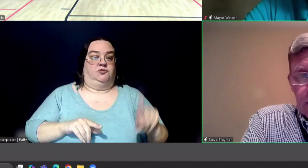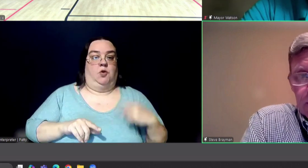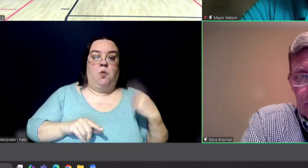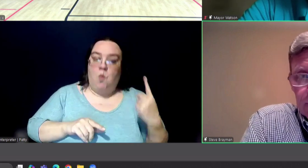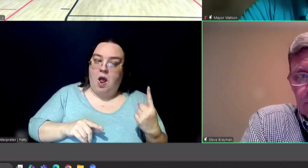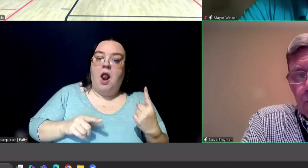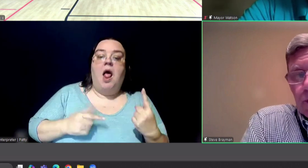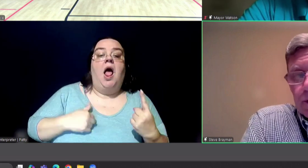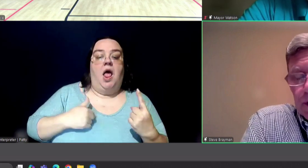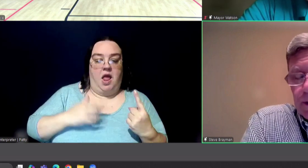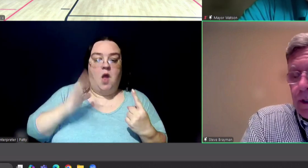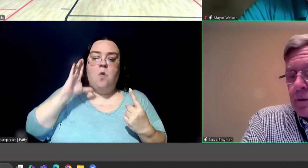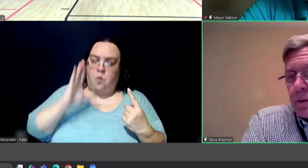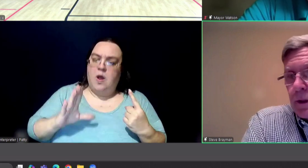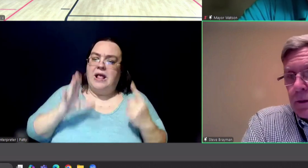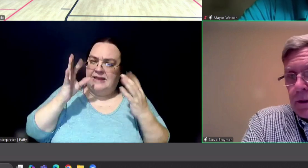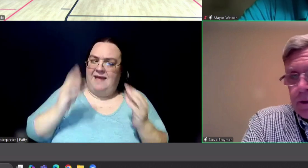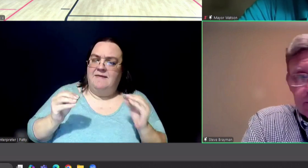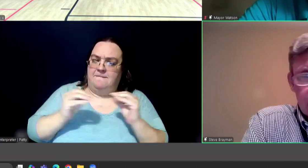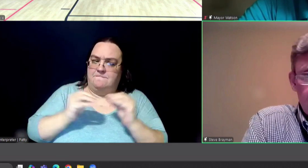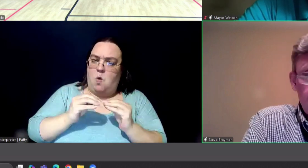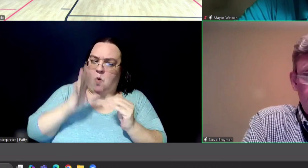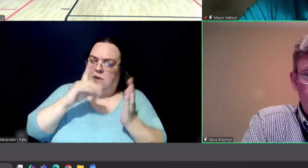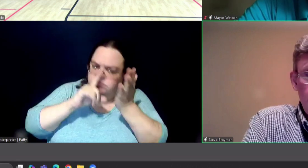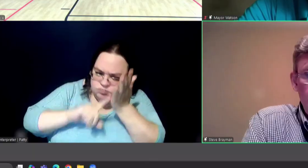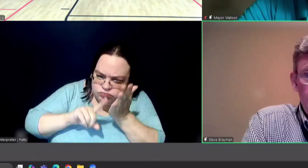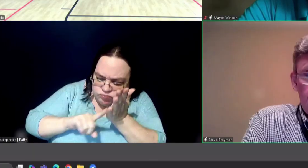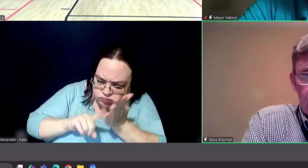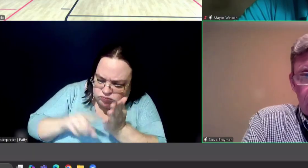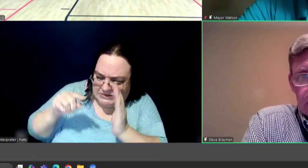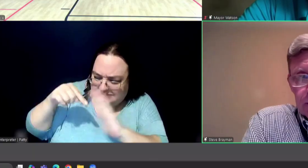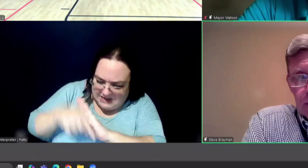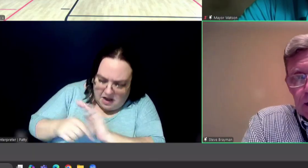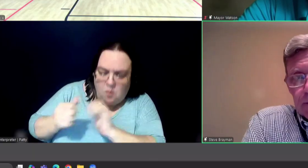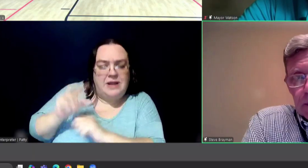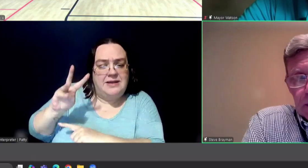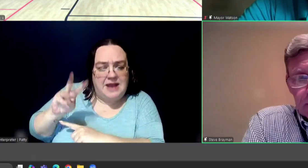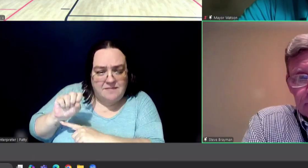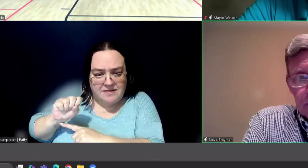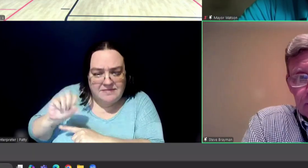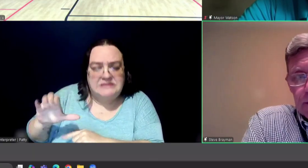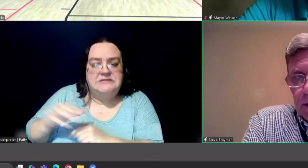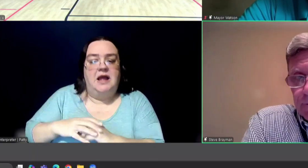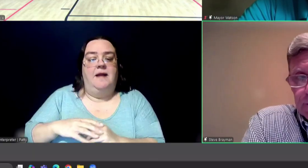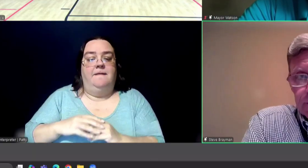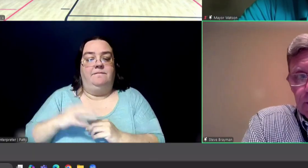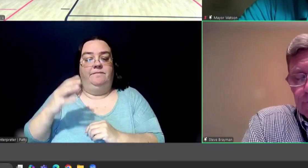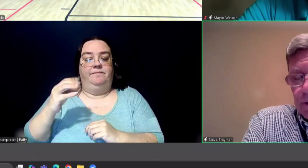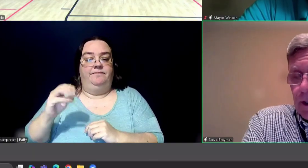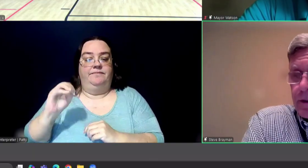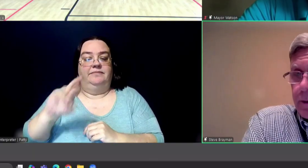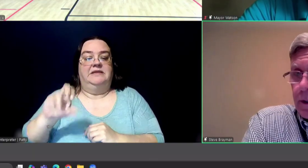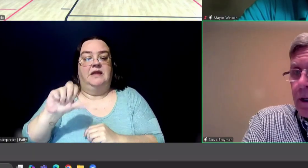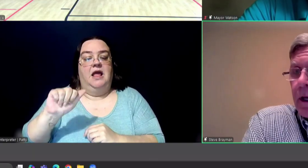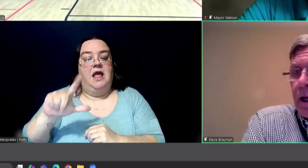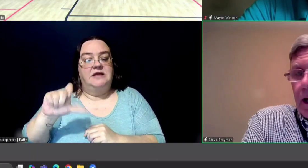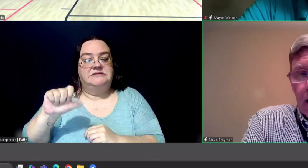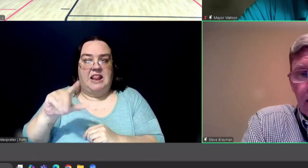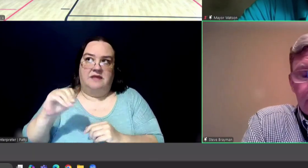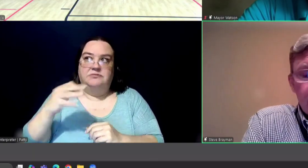to be digging into more of the details with WSSC and with Mr. Al-Salam in the near future, hopefully next